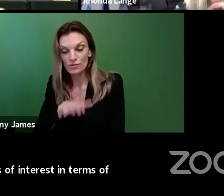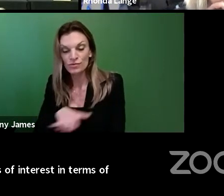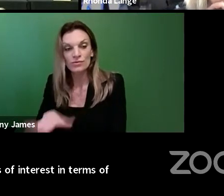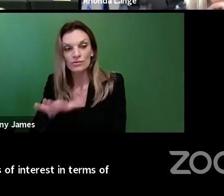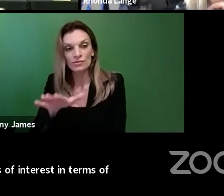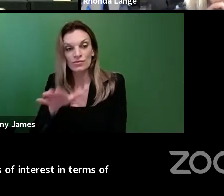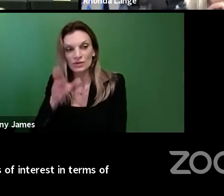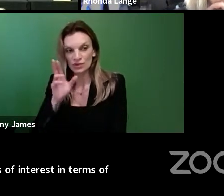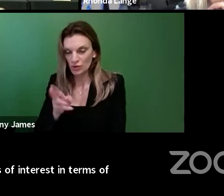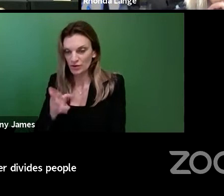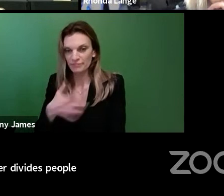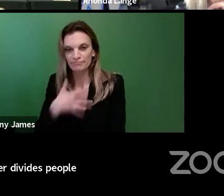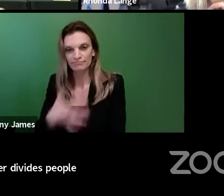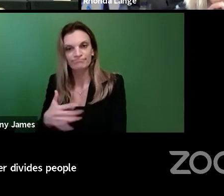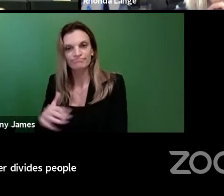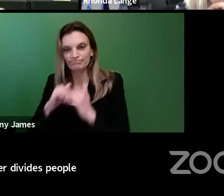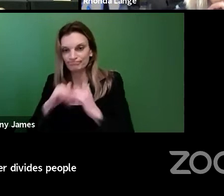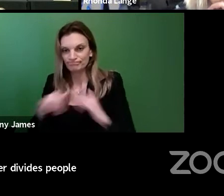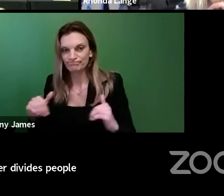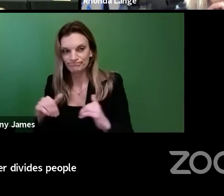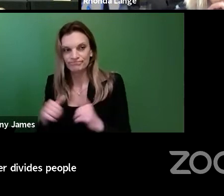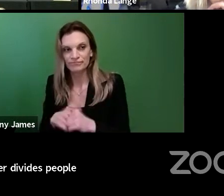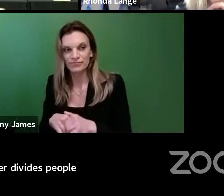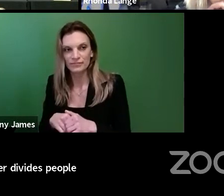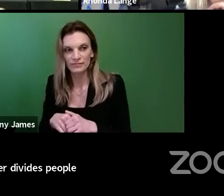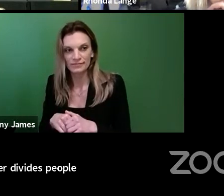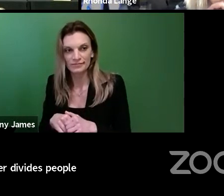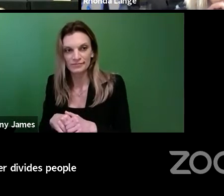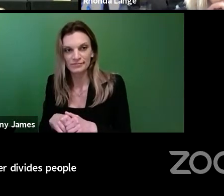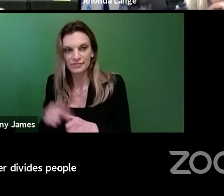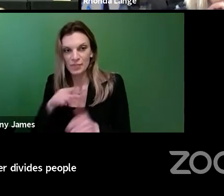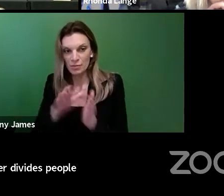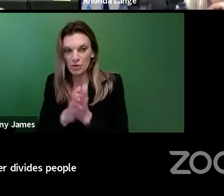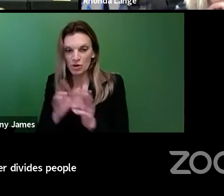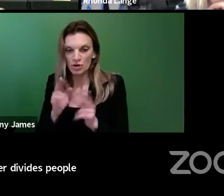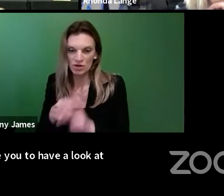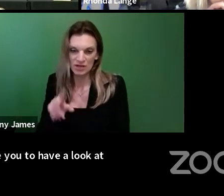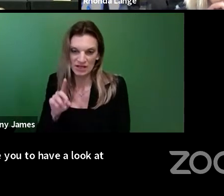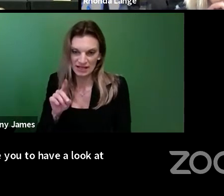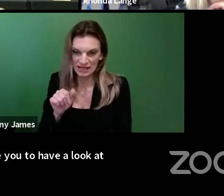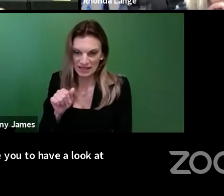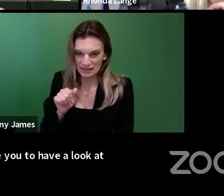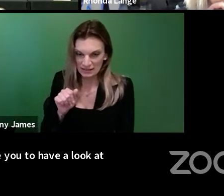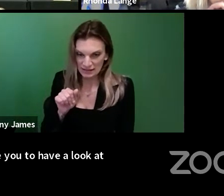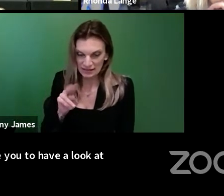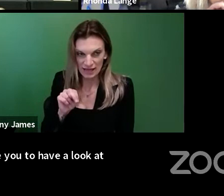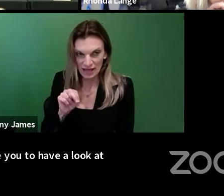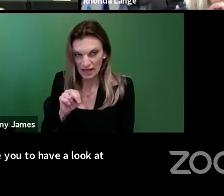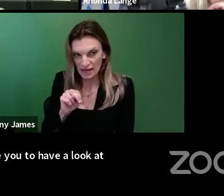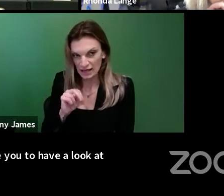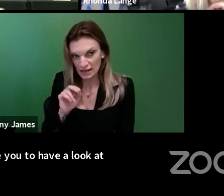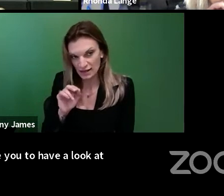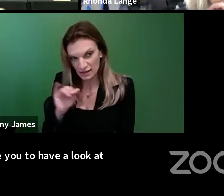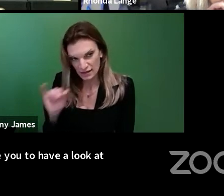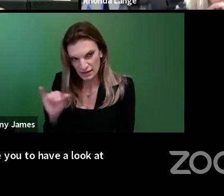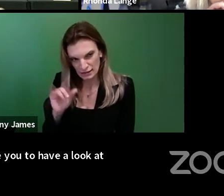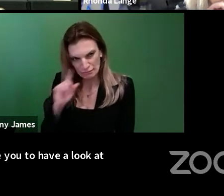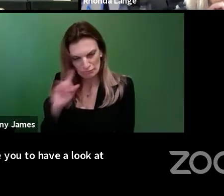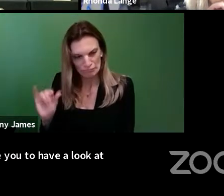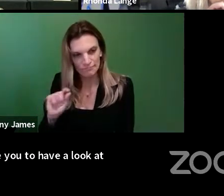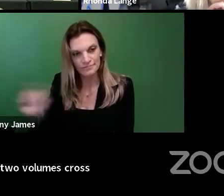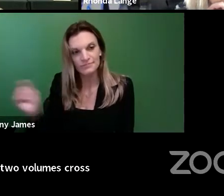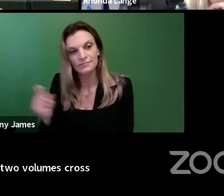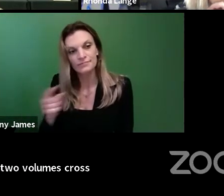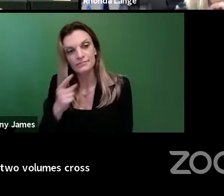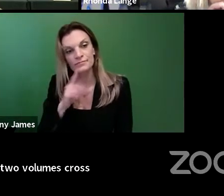I'd encourage you to have a look at this wonderful book by Dan Yakes, two volumes, Cross River Rivals, about Montague and